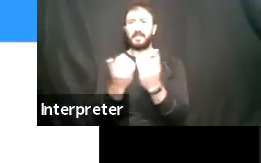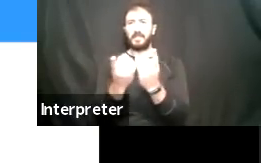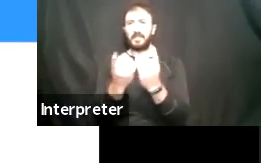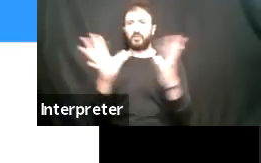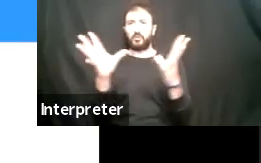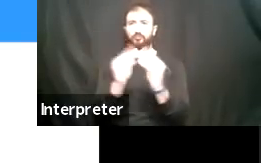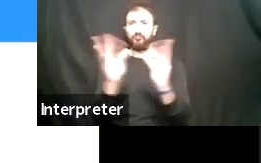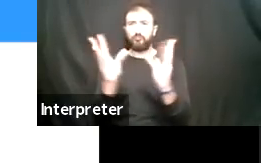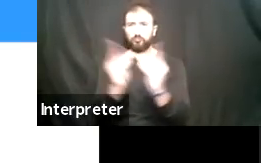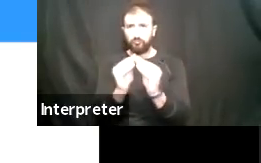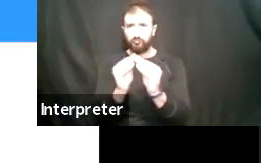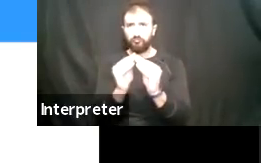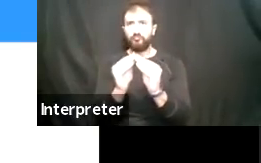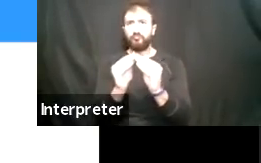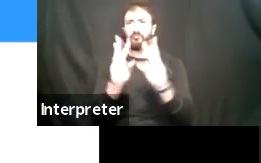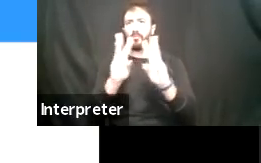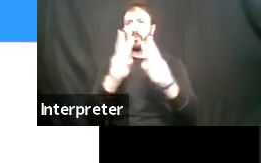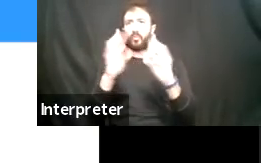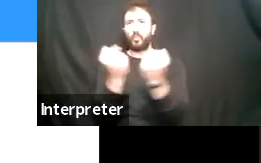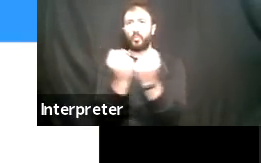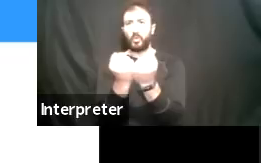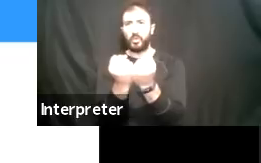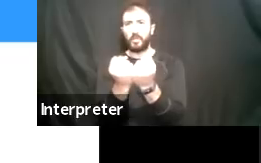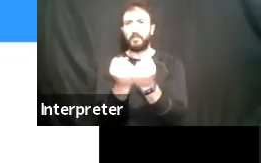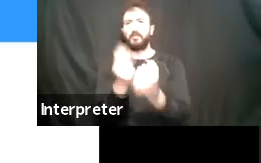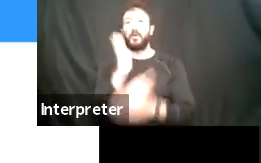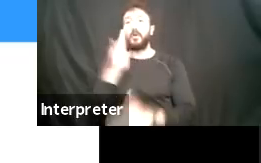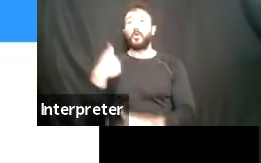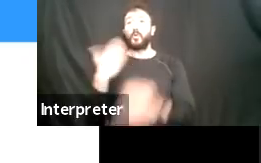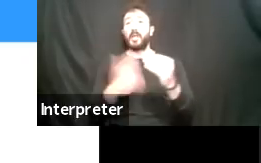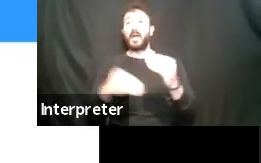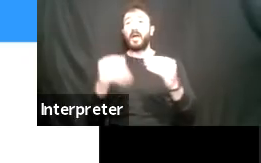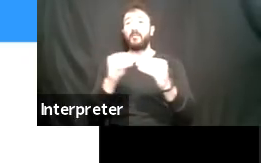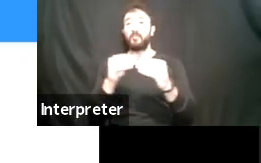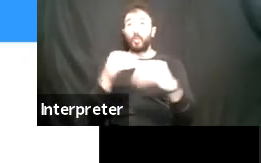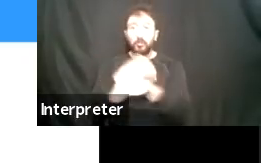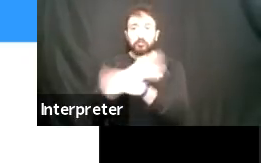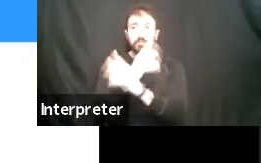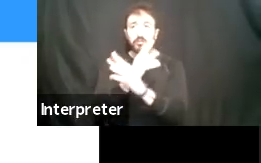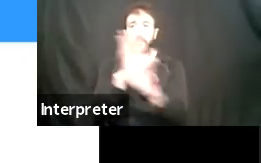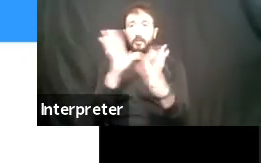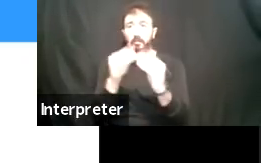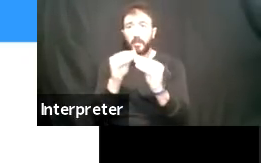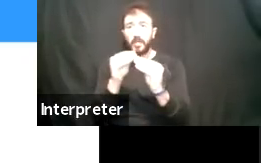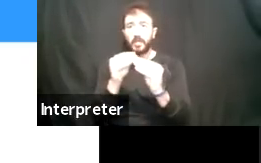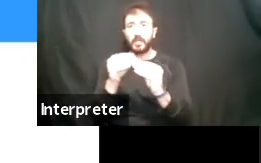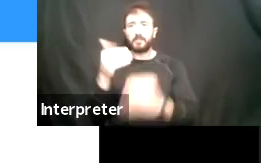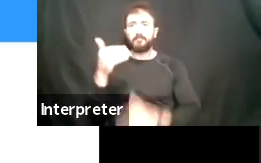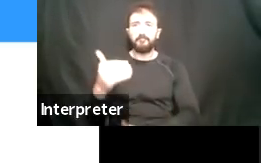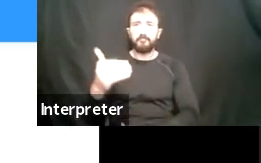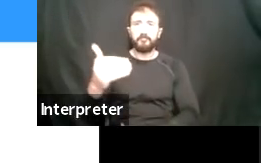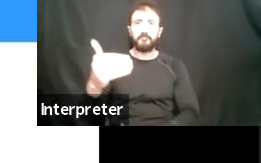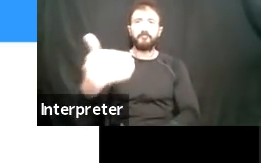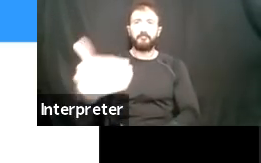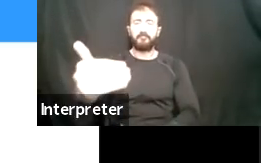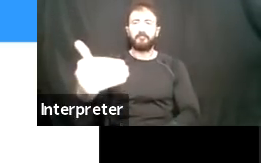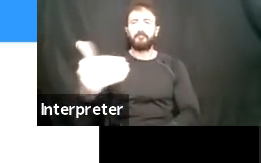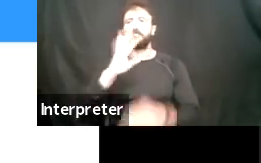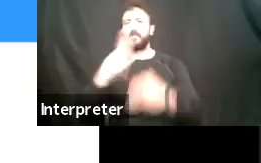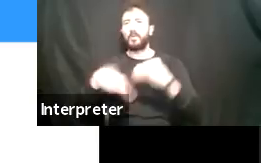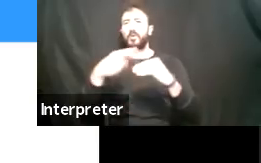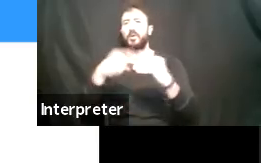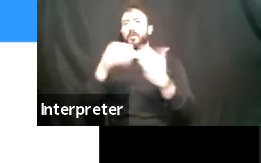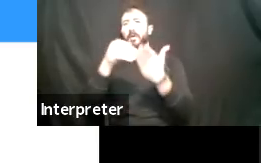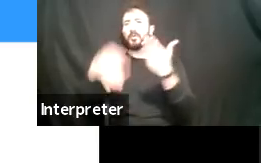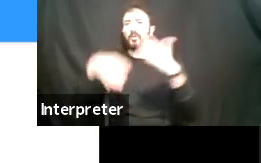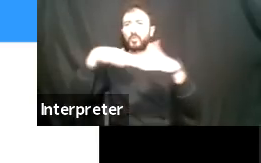we get ready for students to start coming into the buildings. So as I'm watching your questions